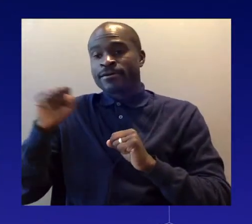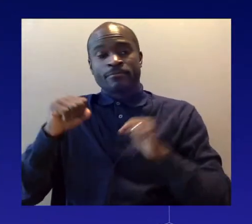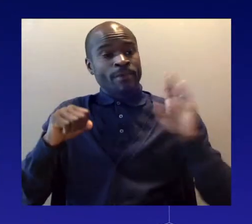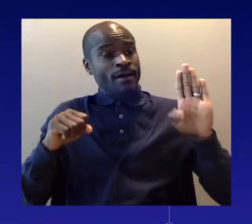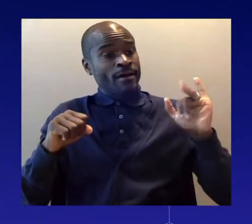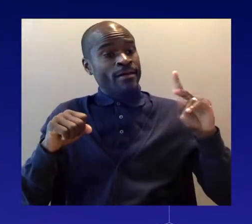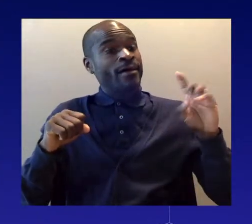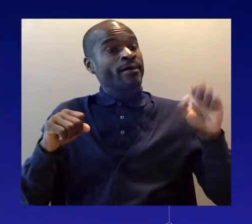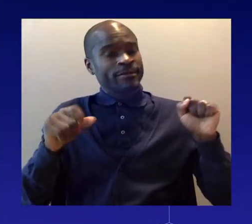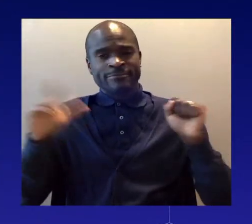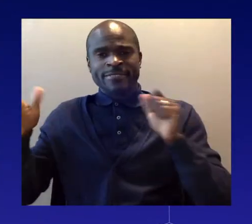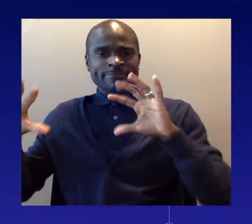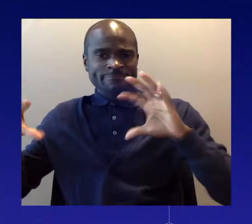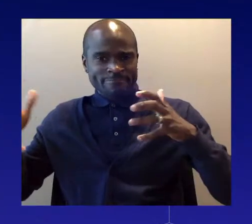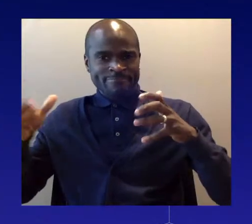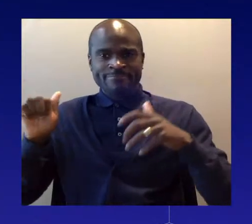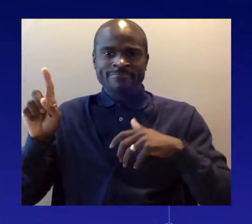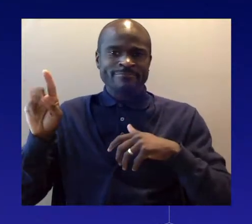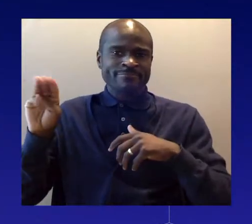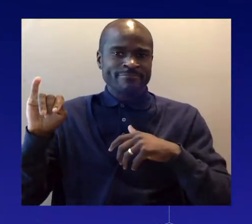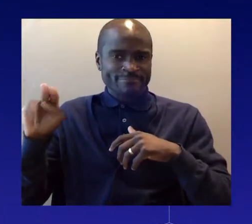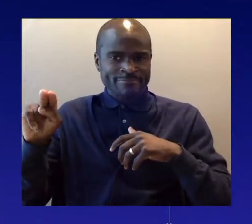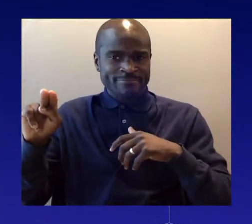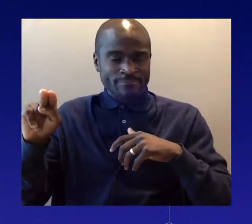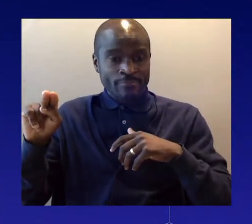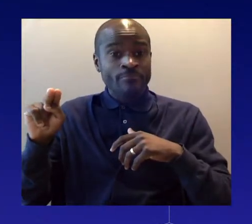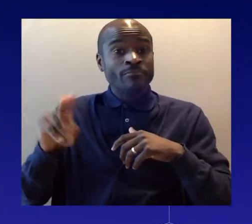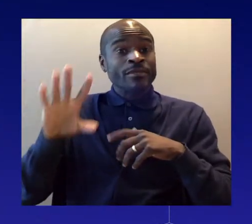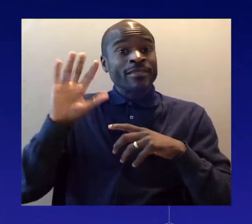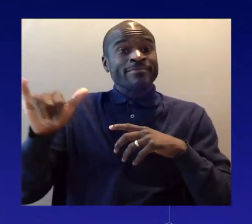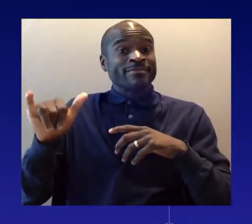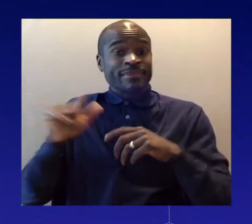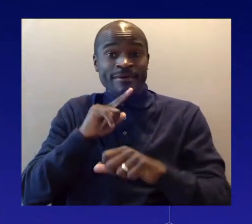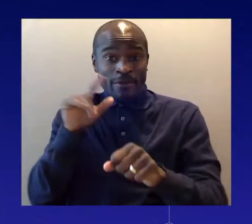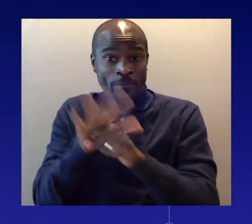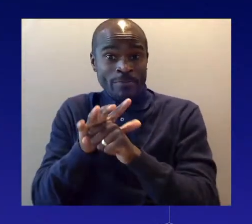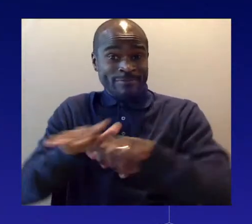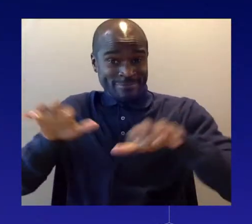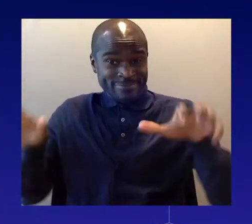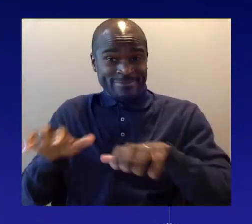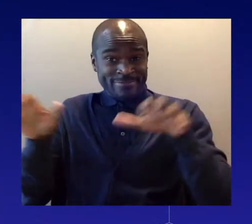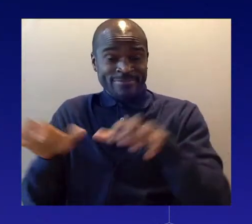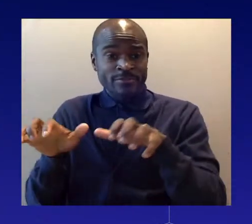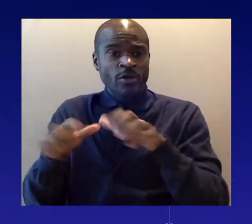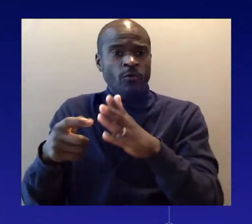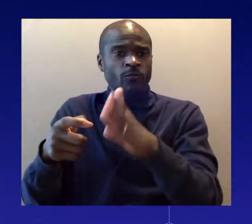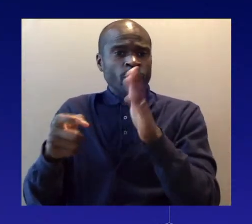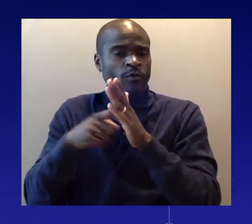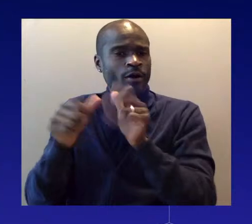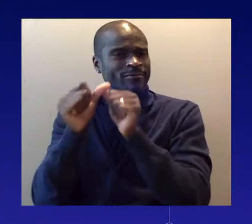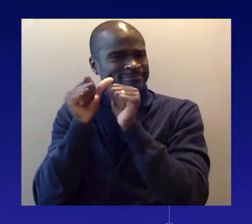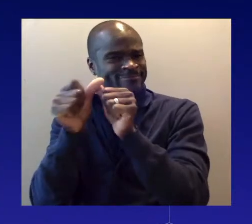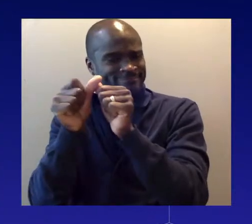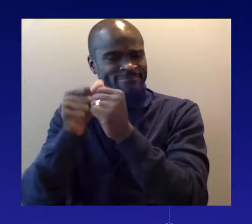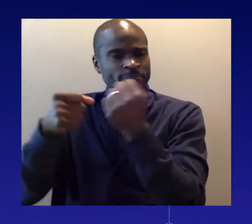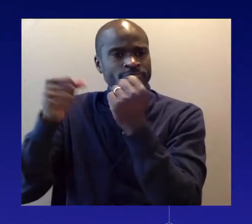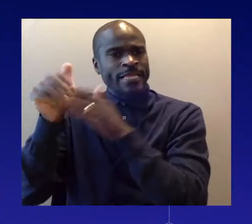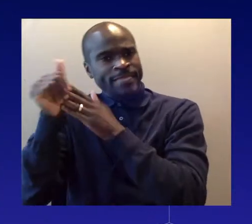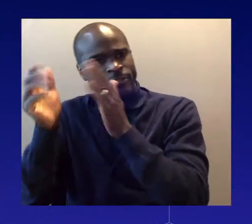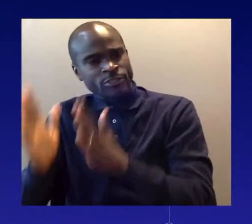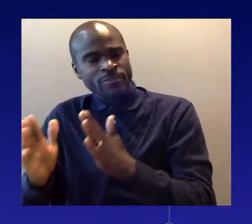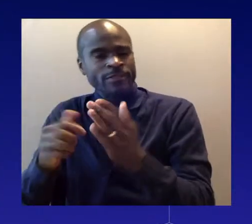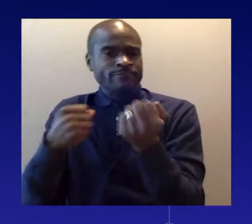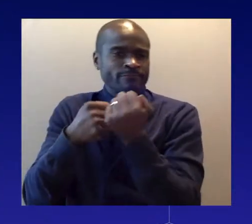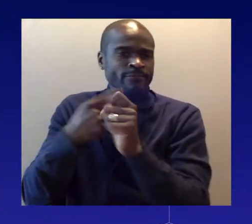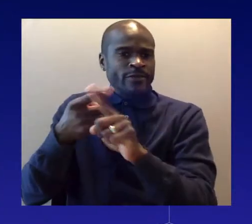is a generational commitment that will require sustained federal leadership and partnership with all communities, President Biden has